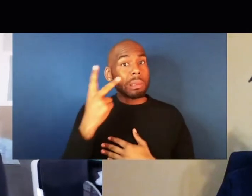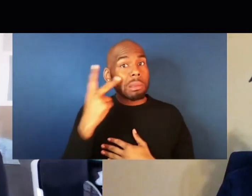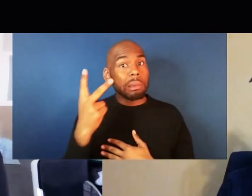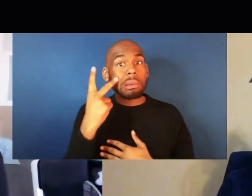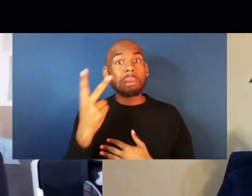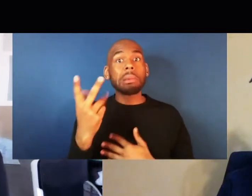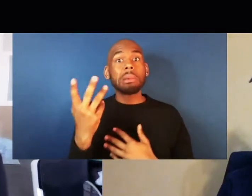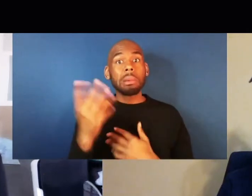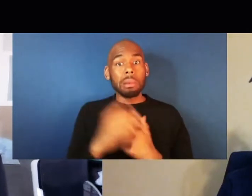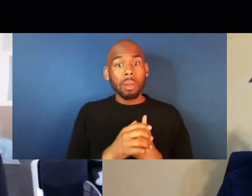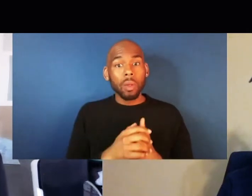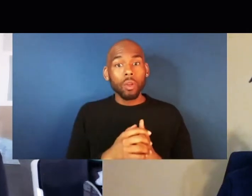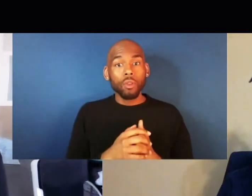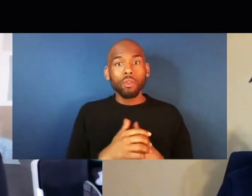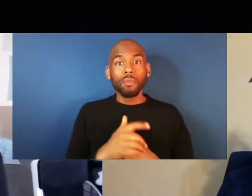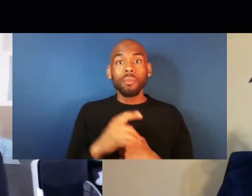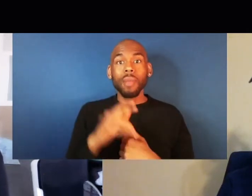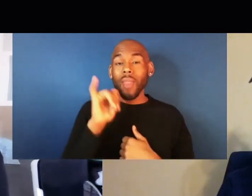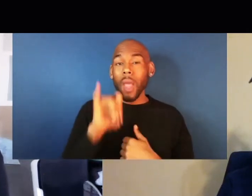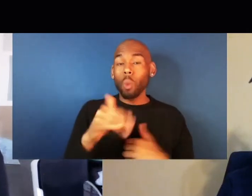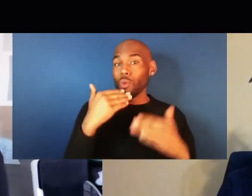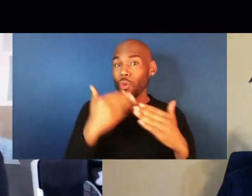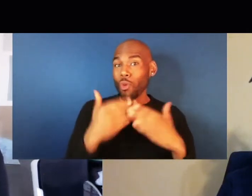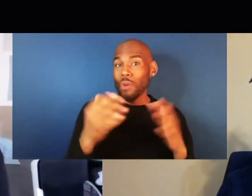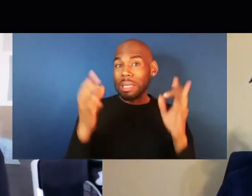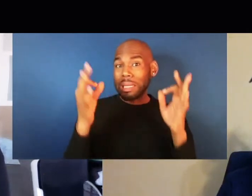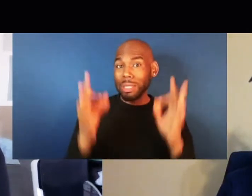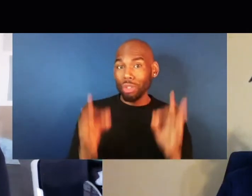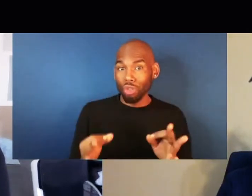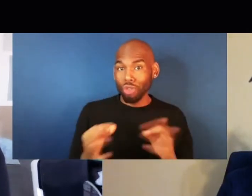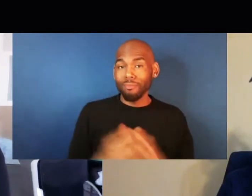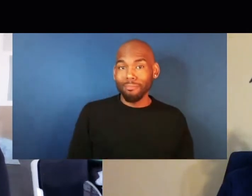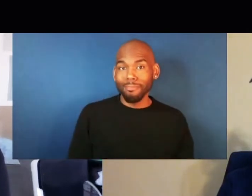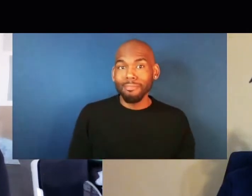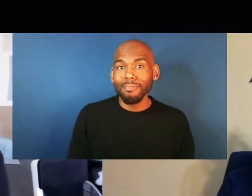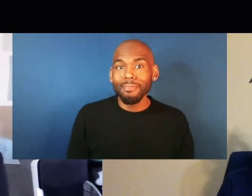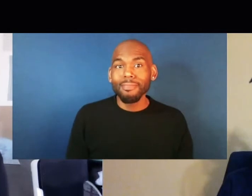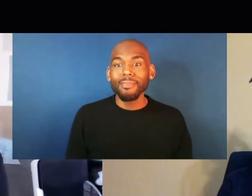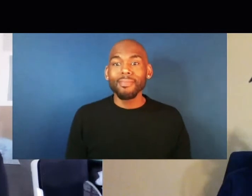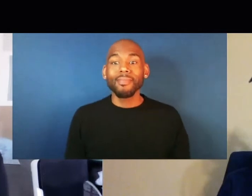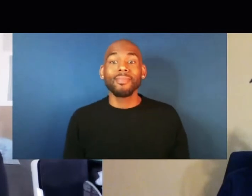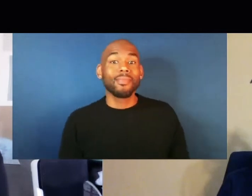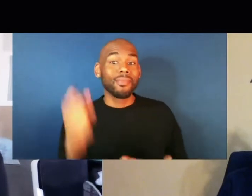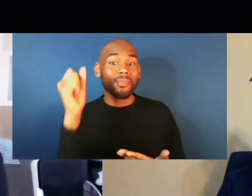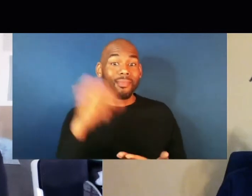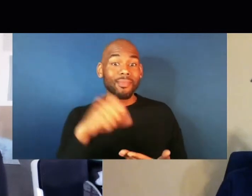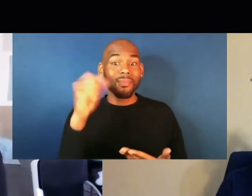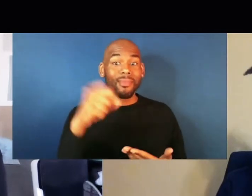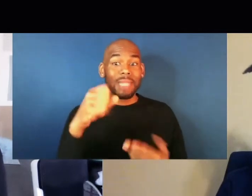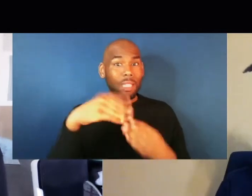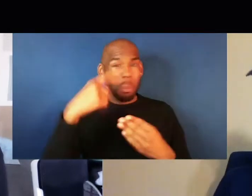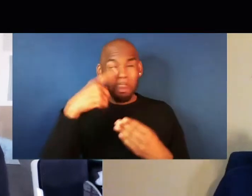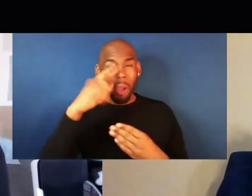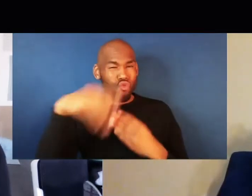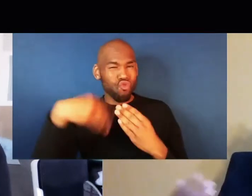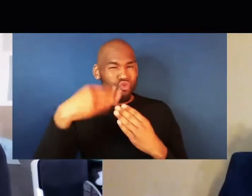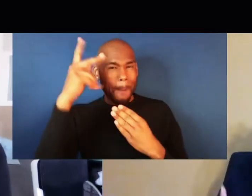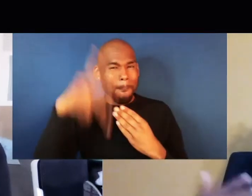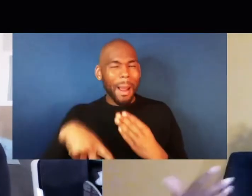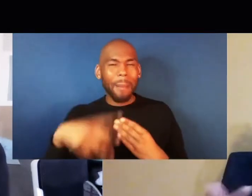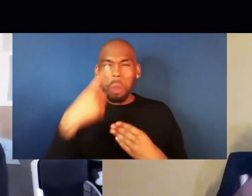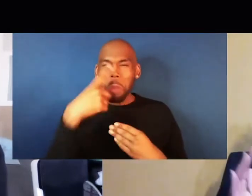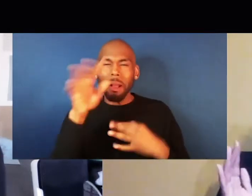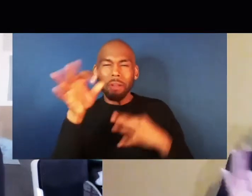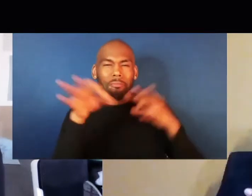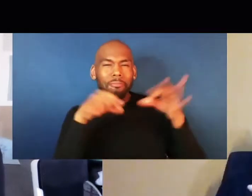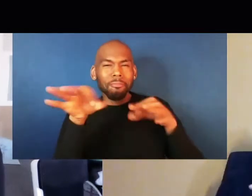you see that, it was a good decision. Yeah. Yeah. So to